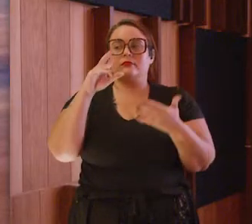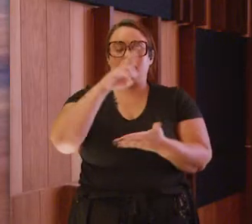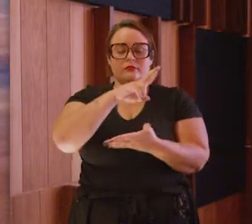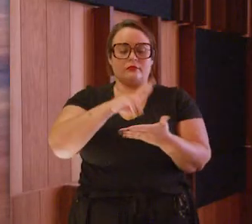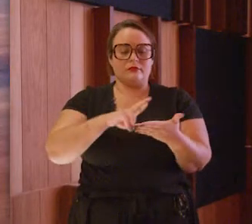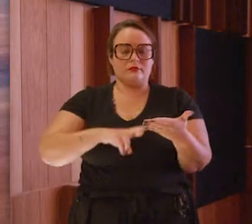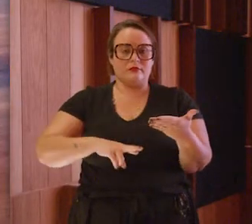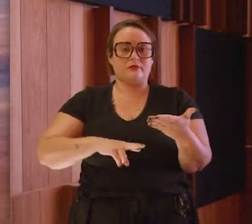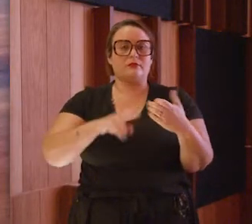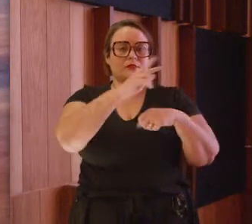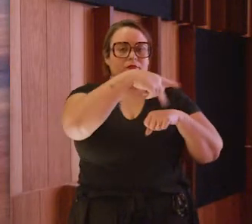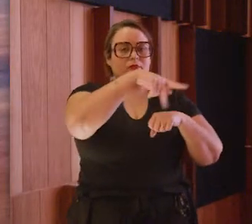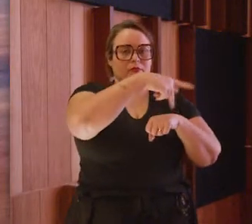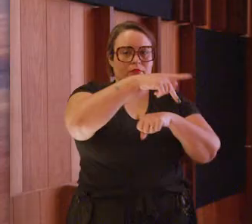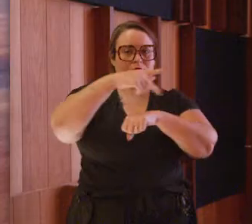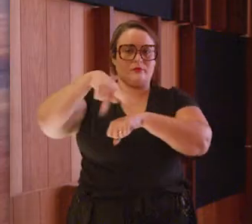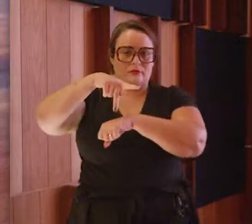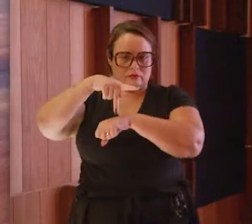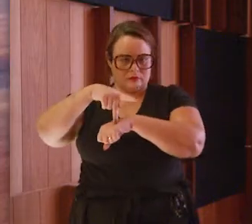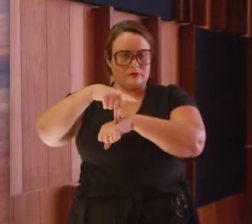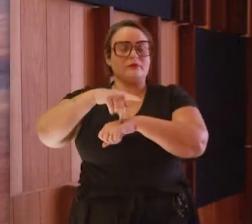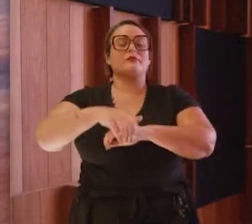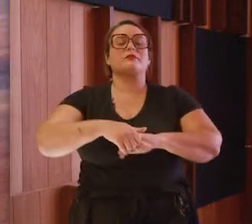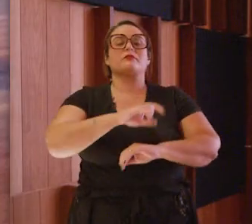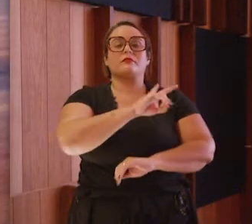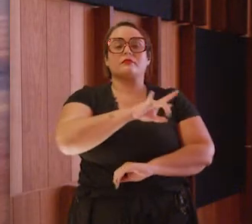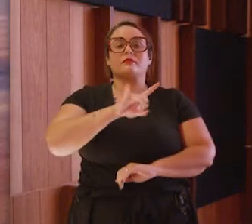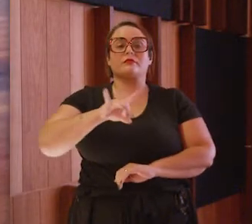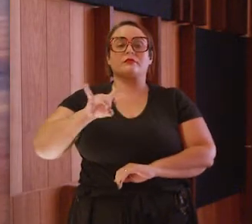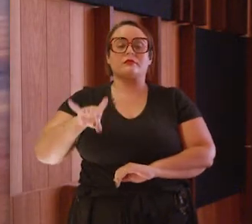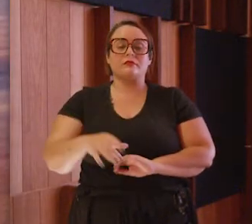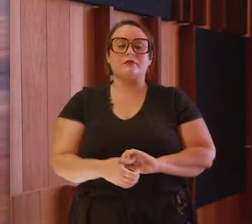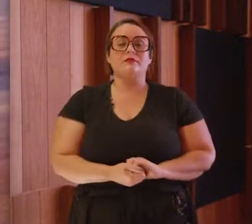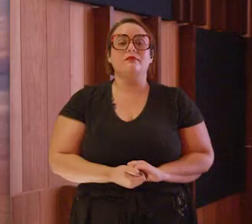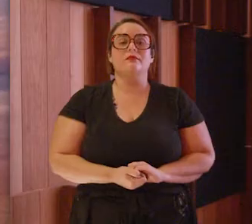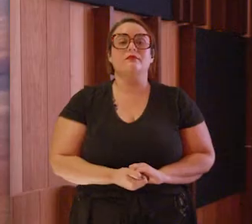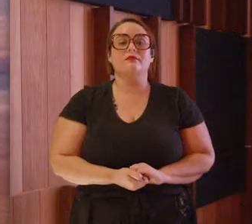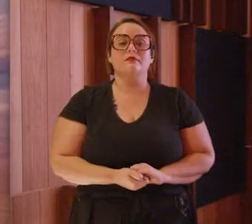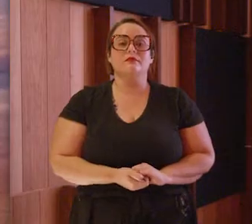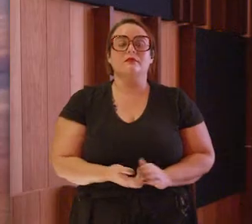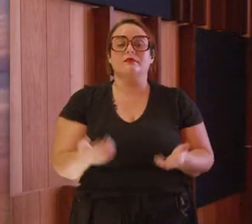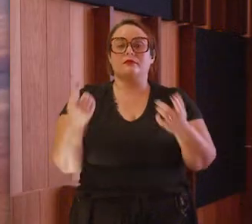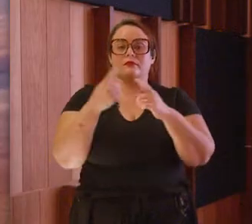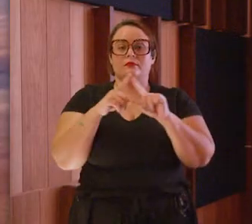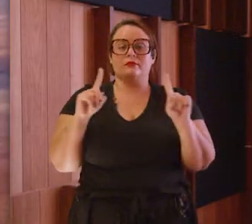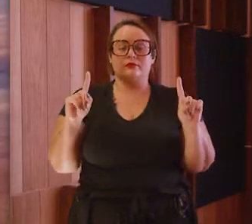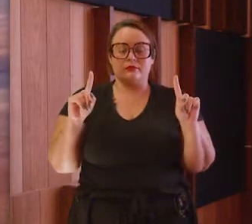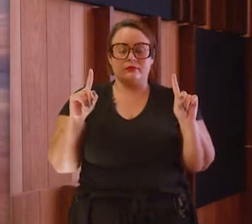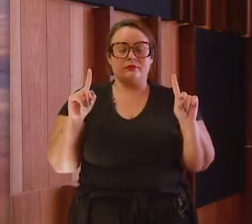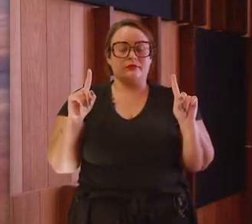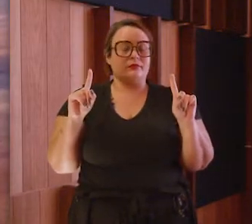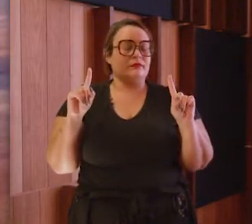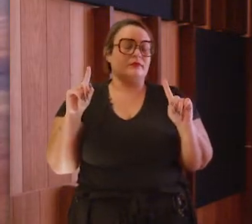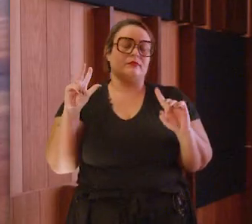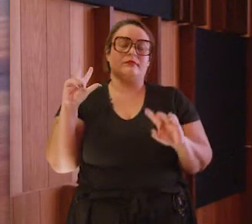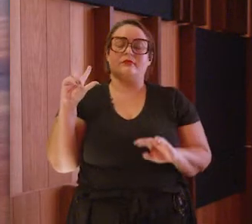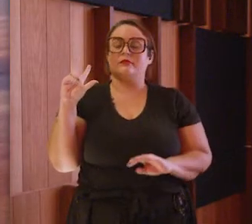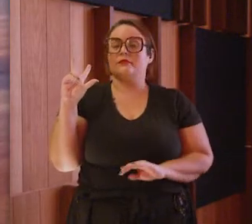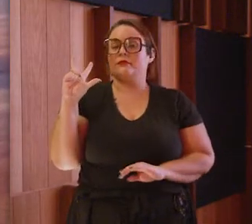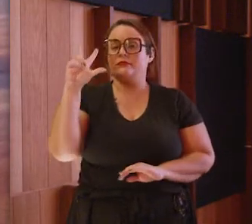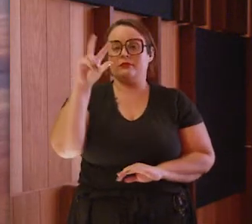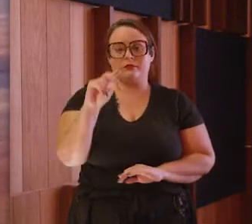that do not be fooled by the statutory rate of taxation in a jurisdiction for purposes of